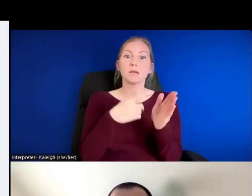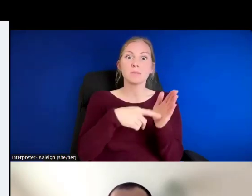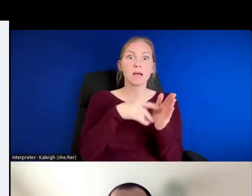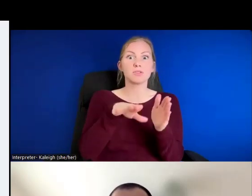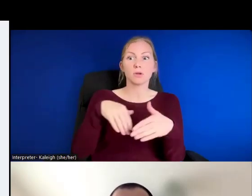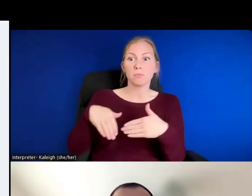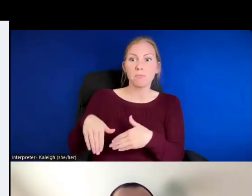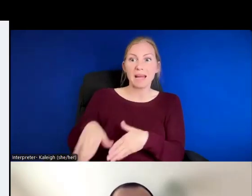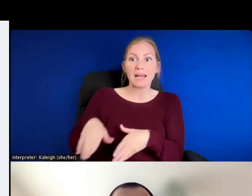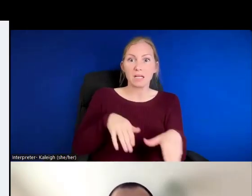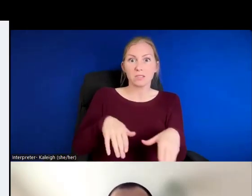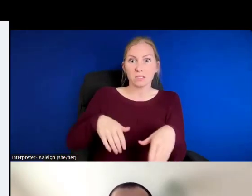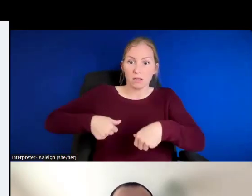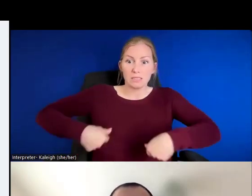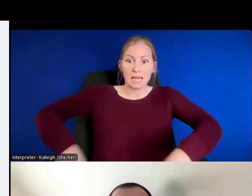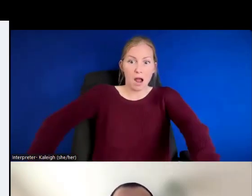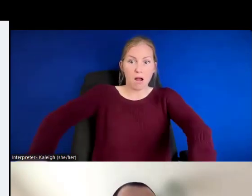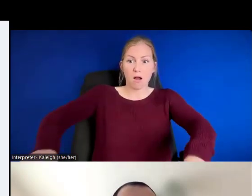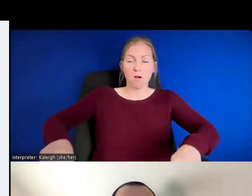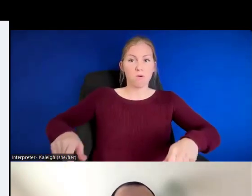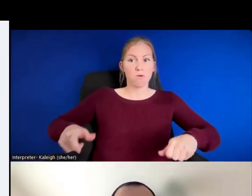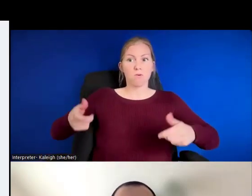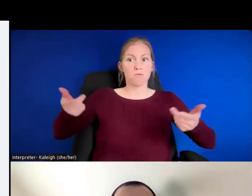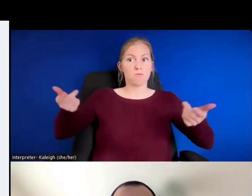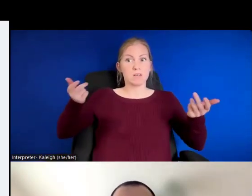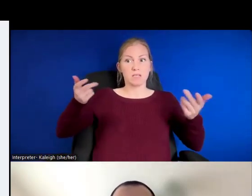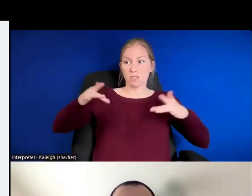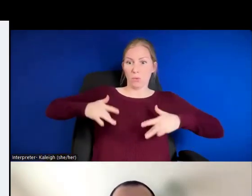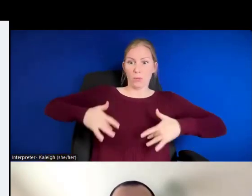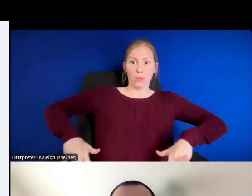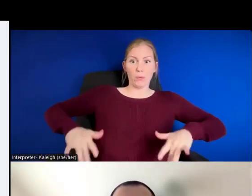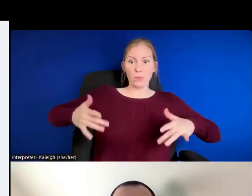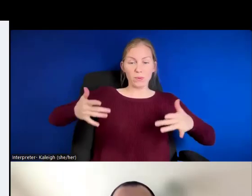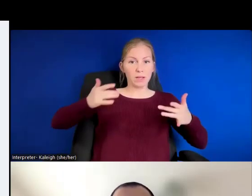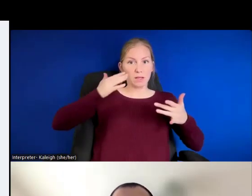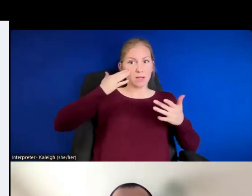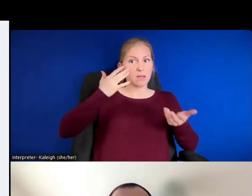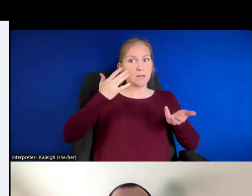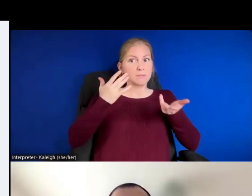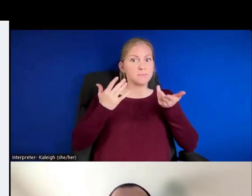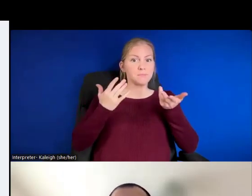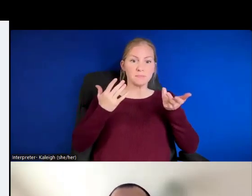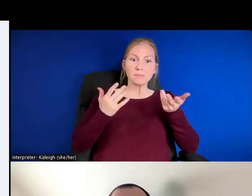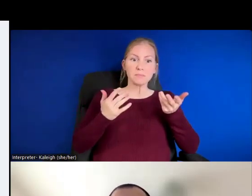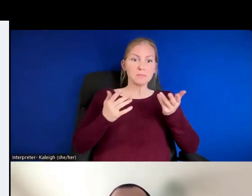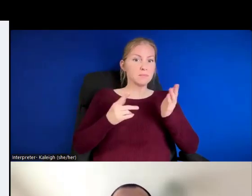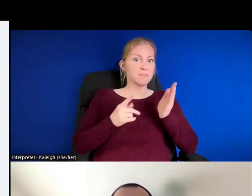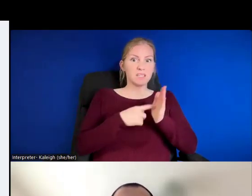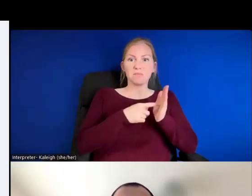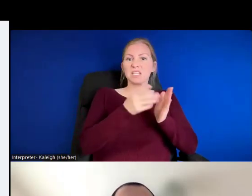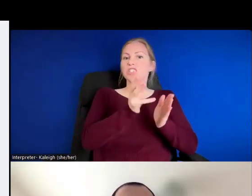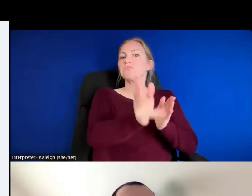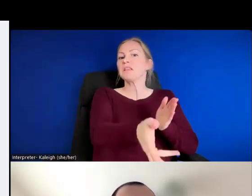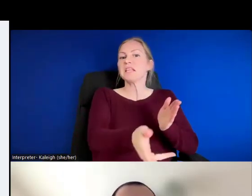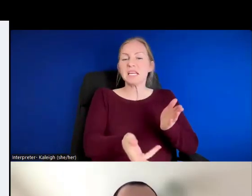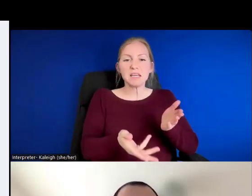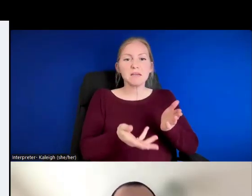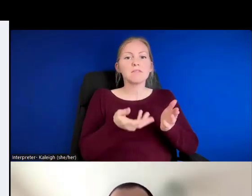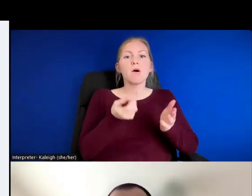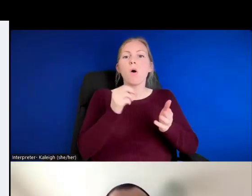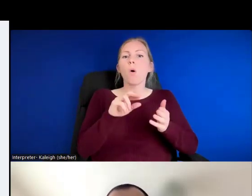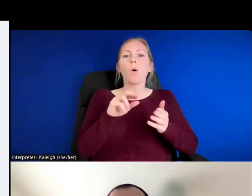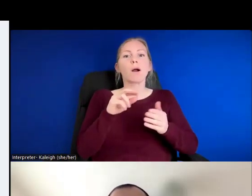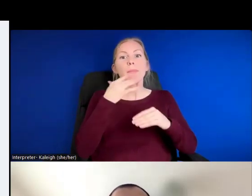down around their ankles or their knees because it's been pulled down by staff. Sometimes there is a bloody mark on